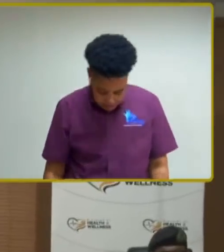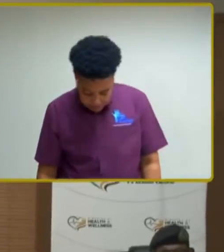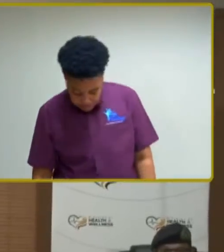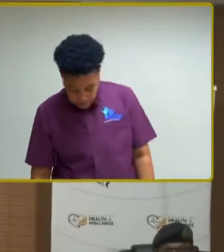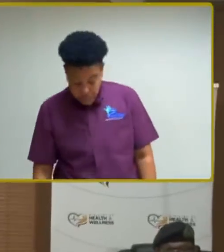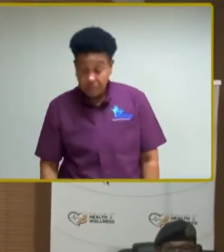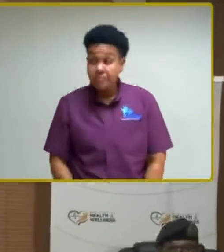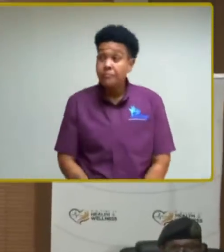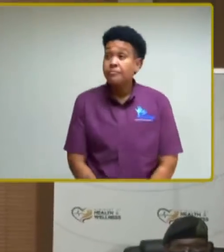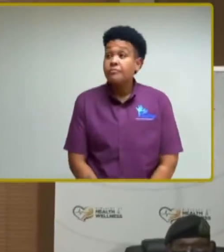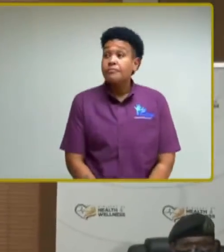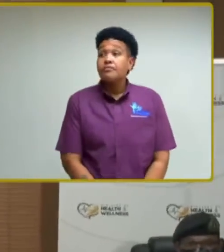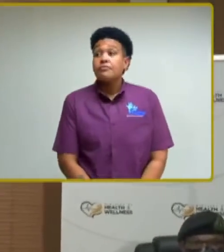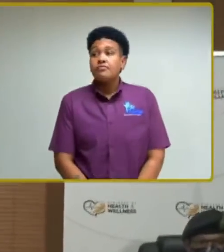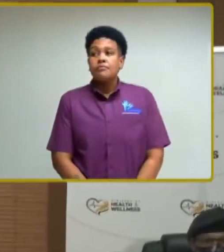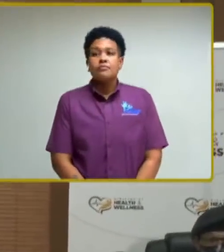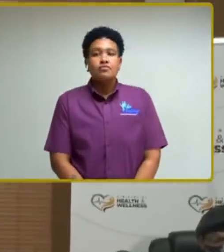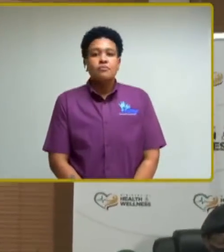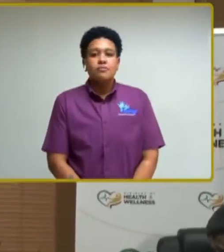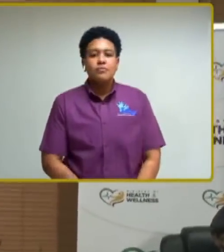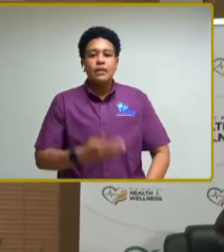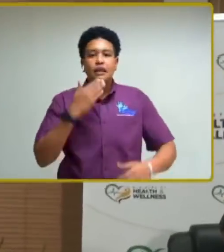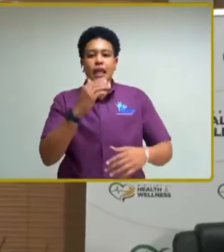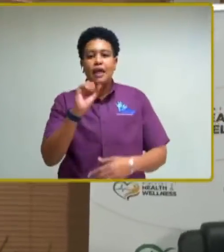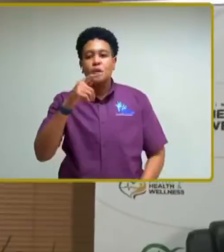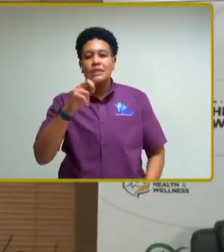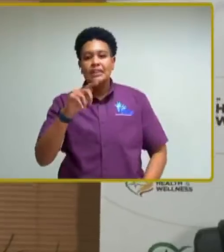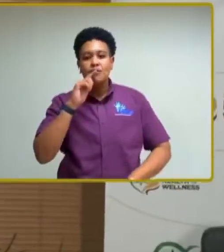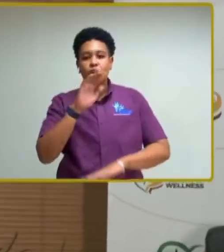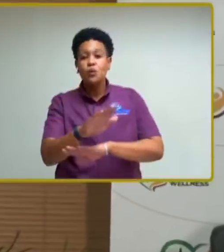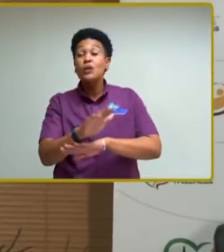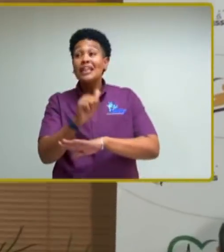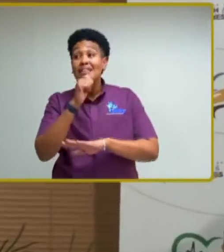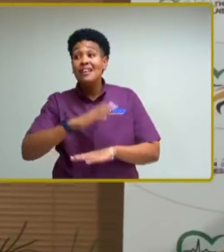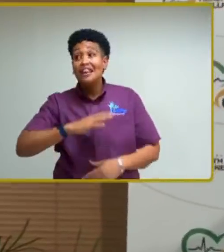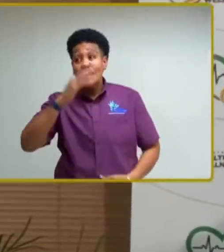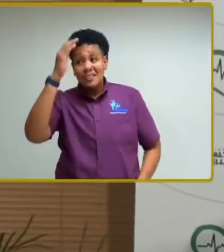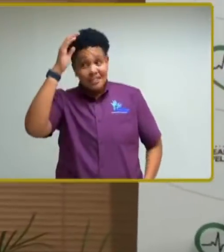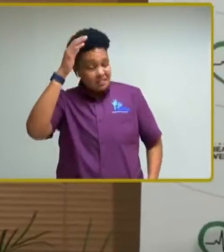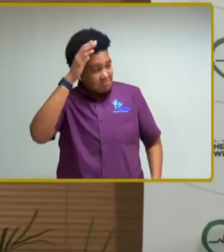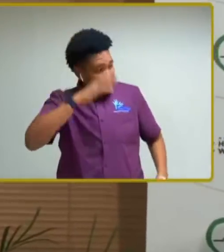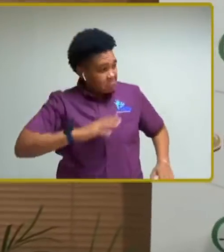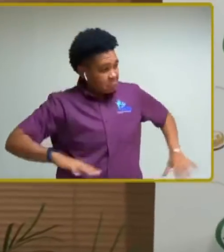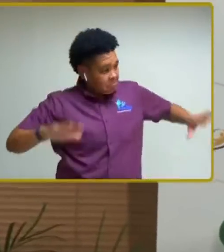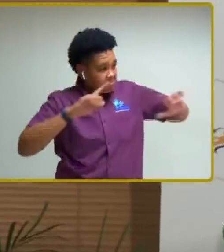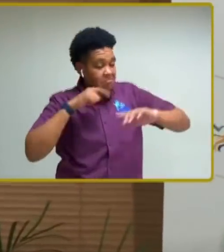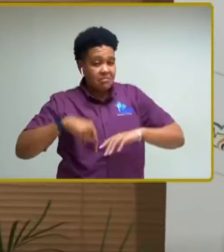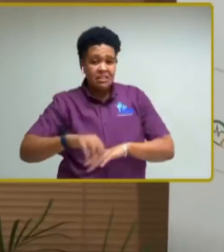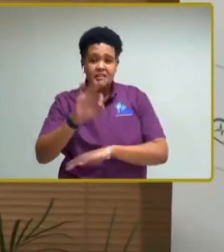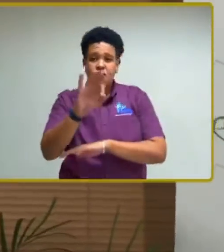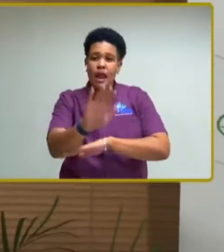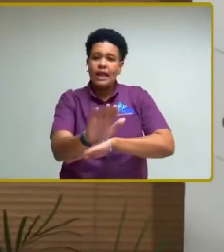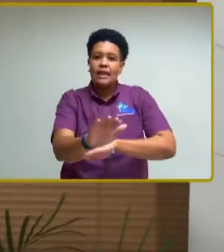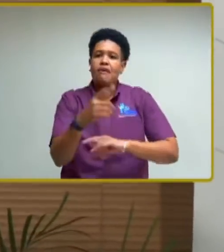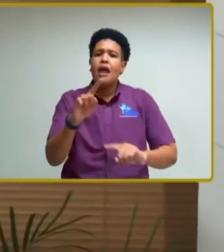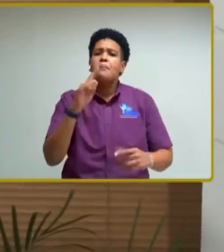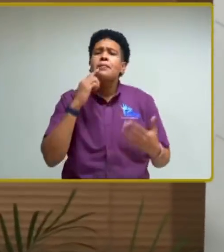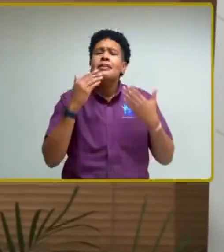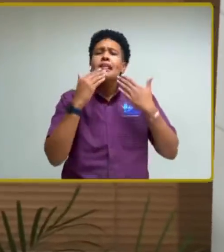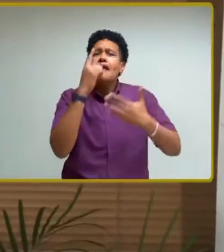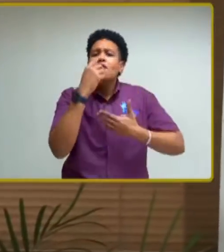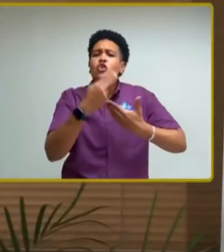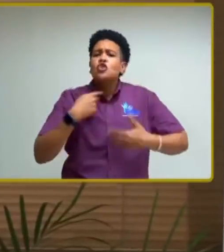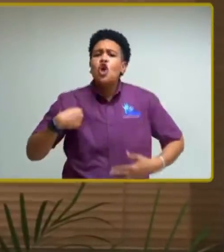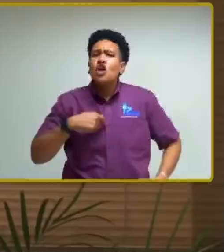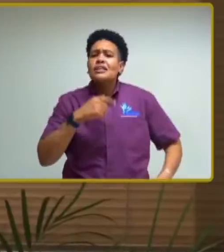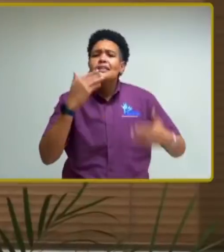Thank you very much, Stephen, and good evening, ladies and gentlemen, on this Friday evening. Thank you very much for joining